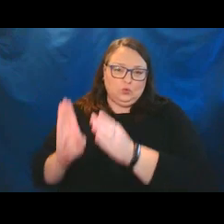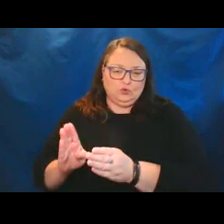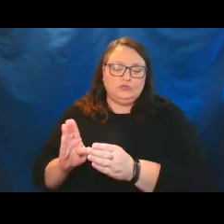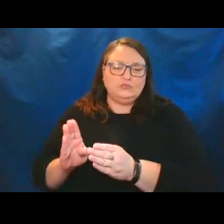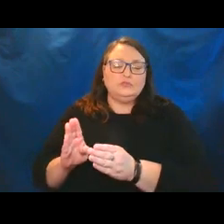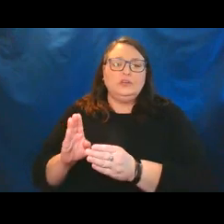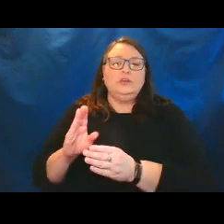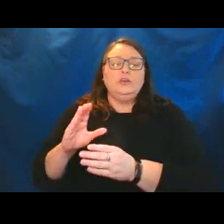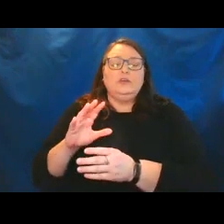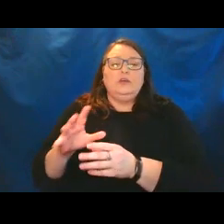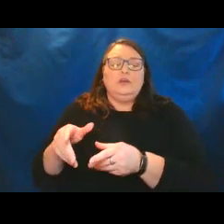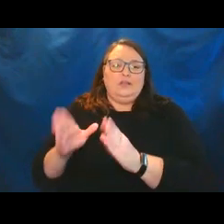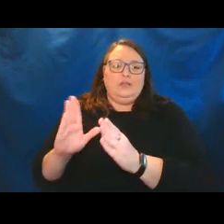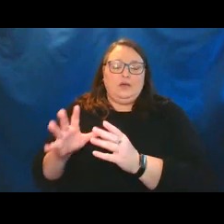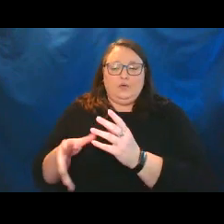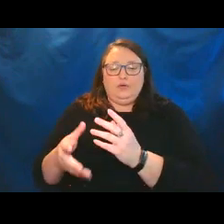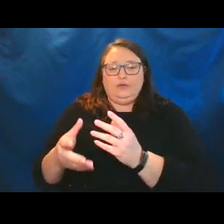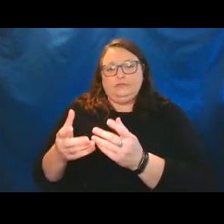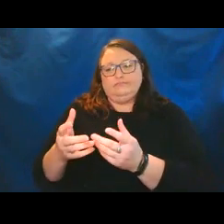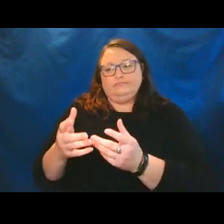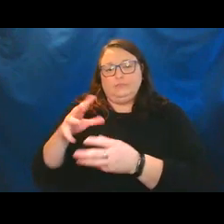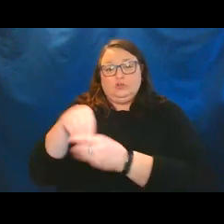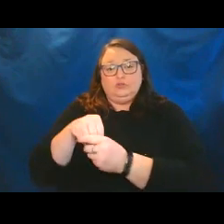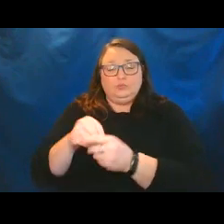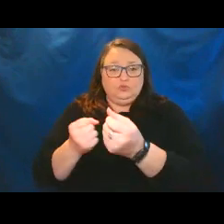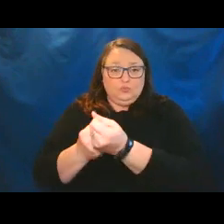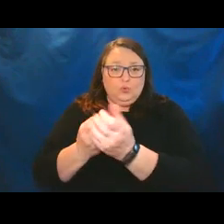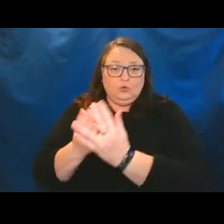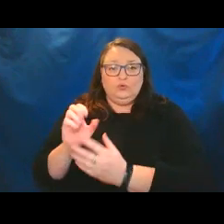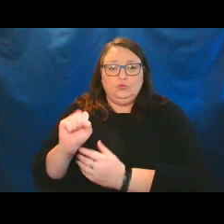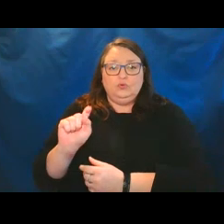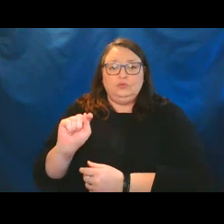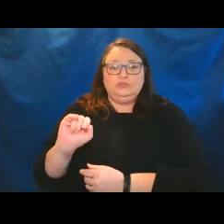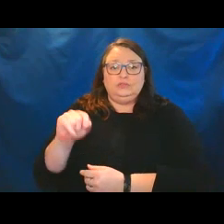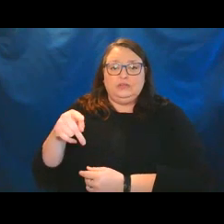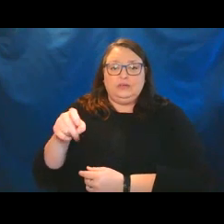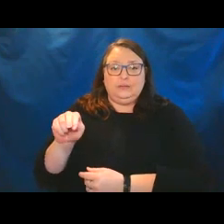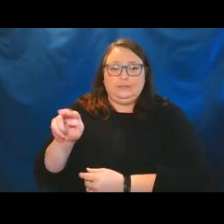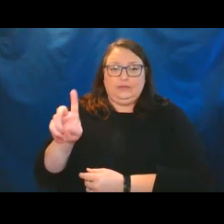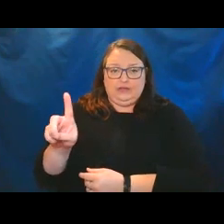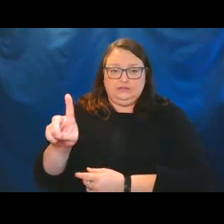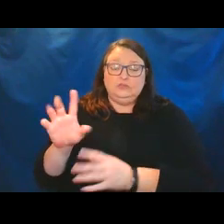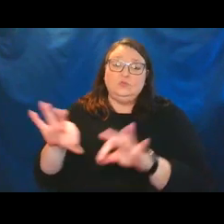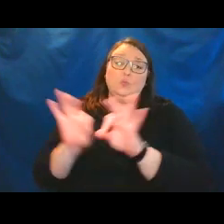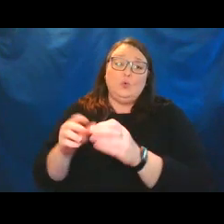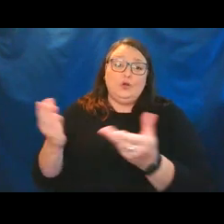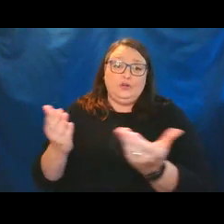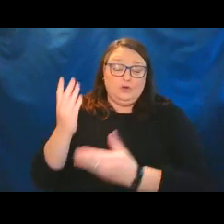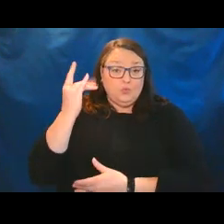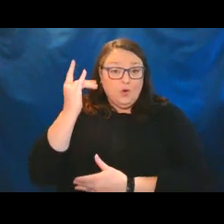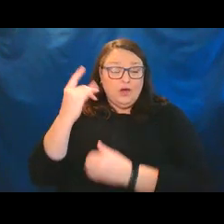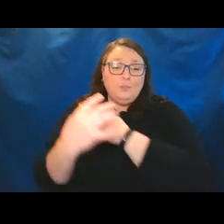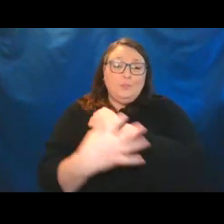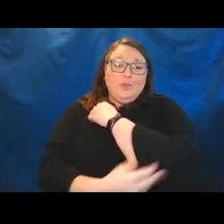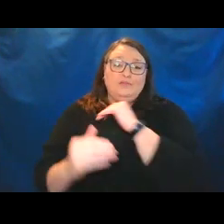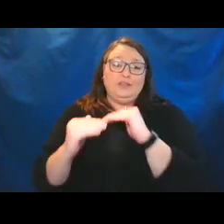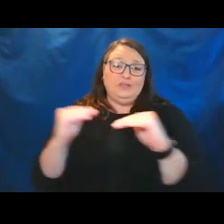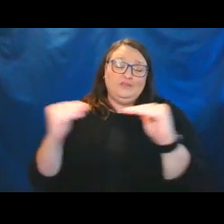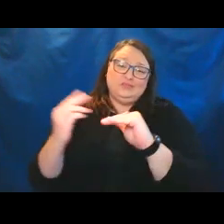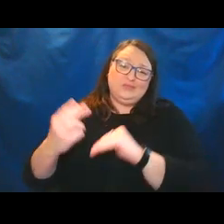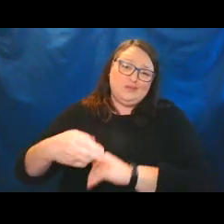participant support via stipends, which is tremendous here because poverty levels are very high